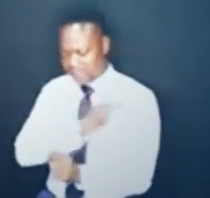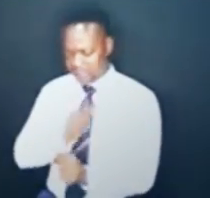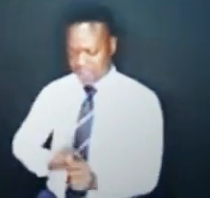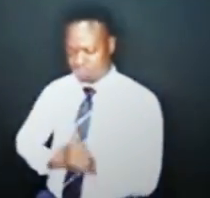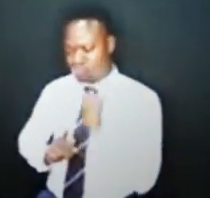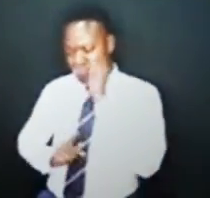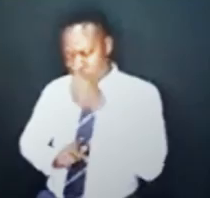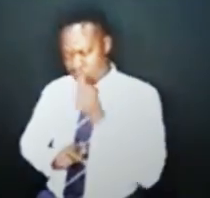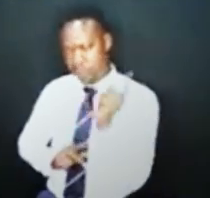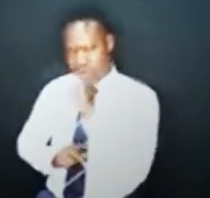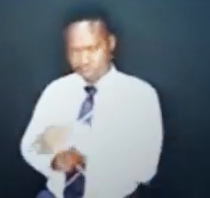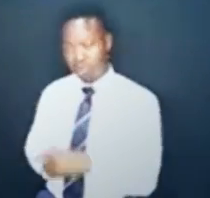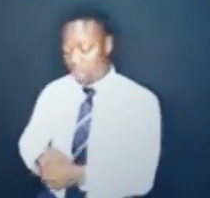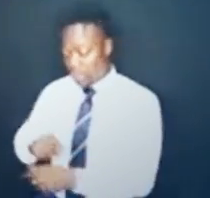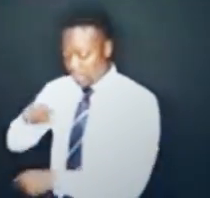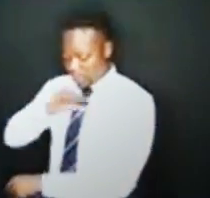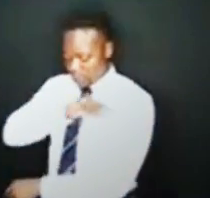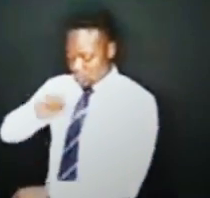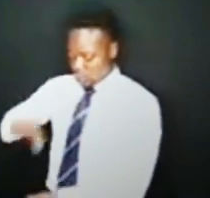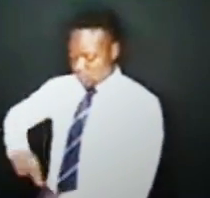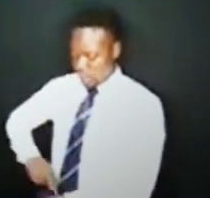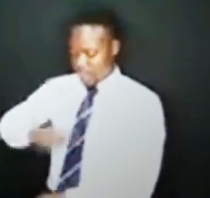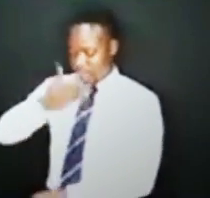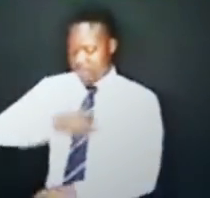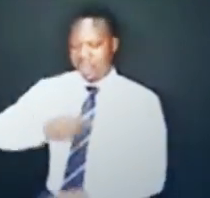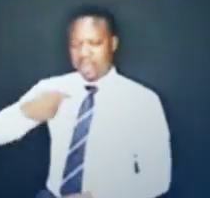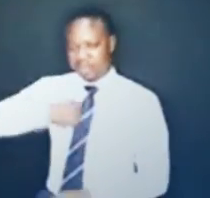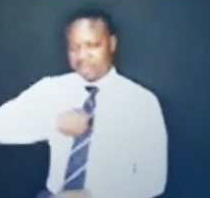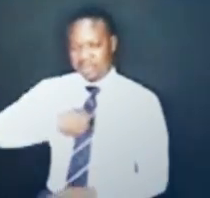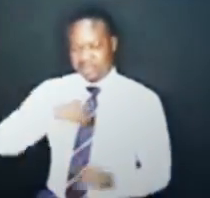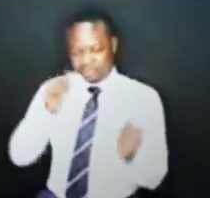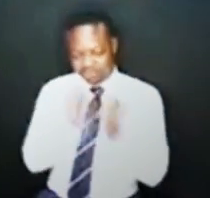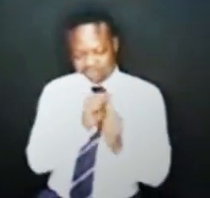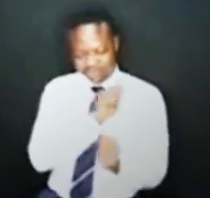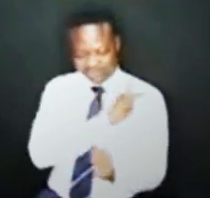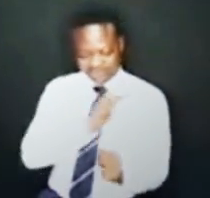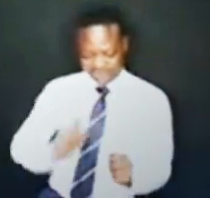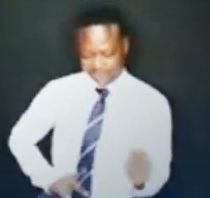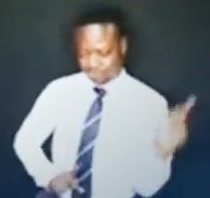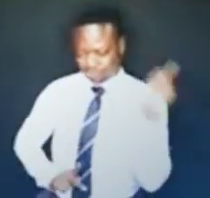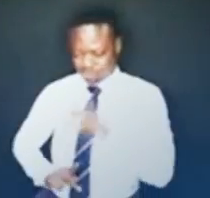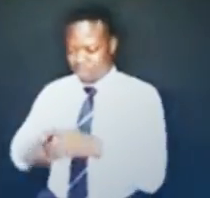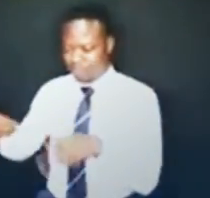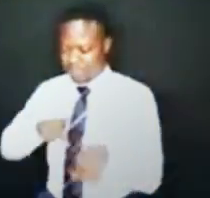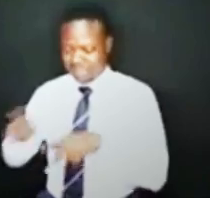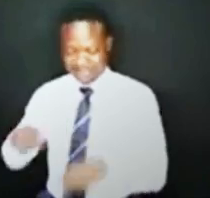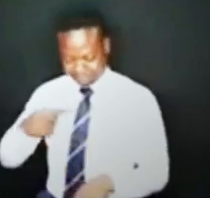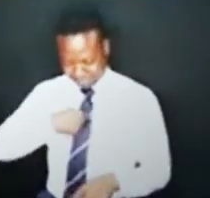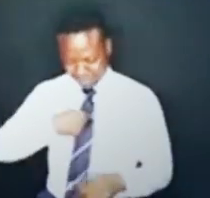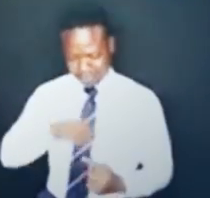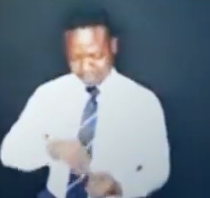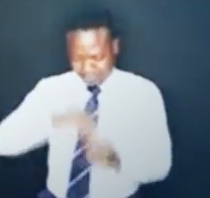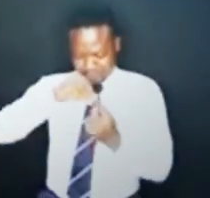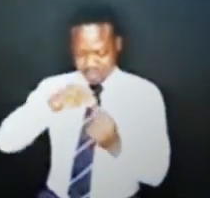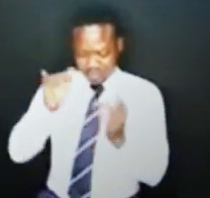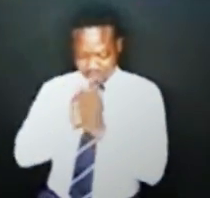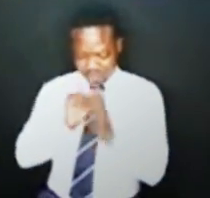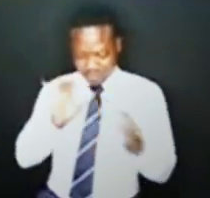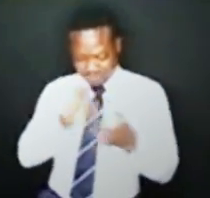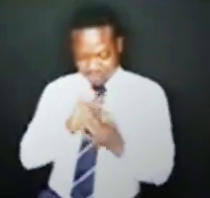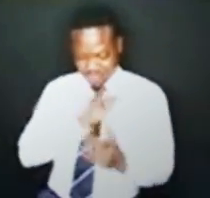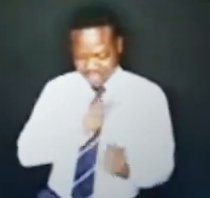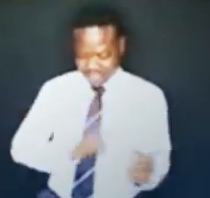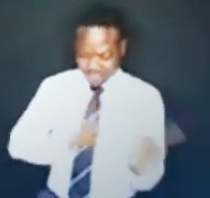tomorrow. And so what na Haman can say, and so on Hema Esther, Ama Ubiara ni onhine ama epuno no